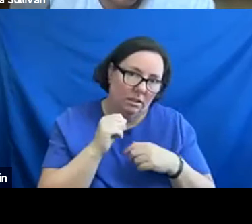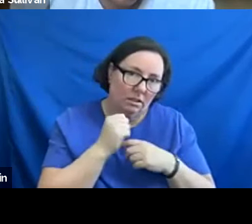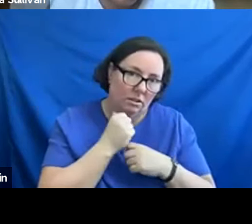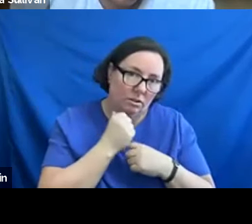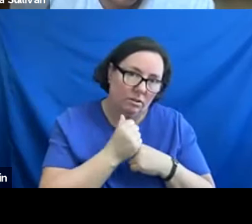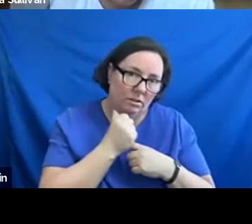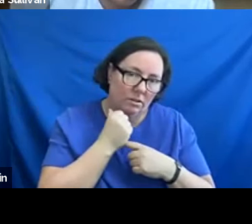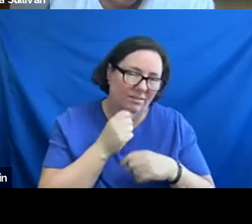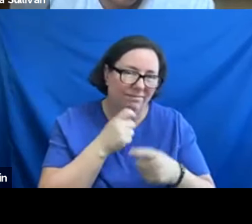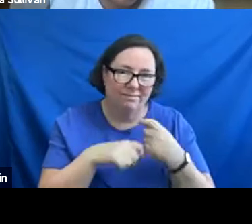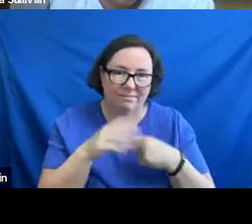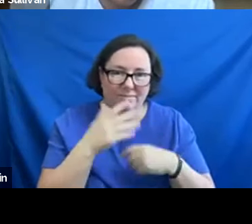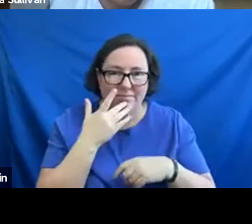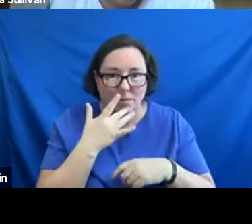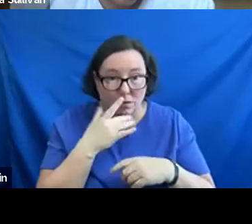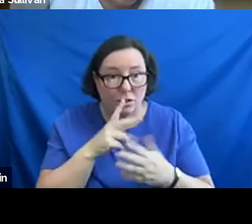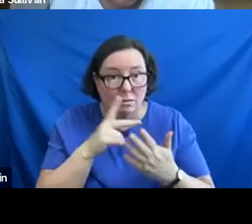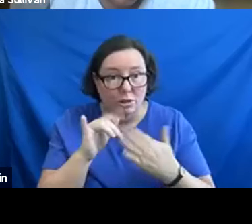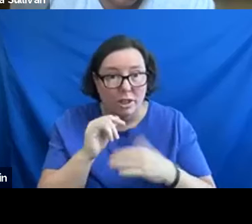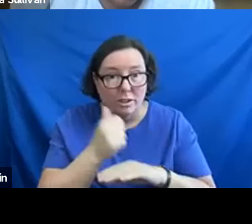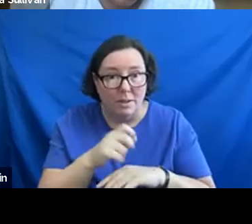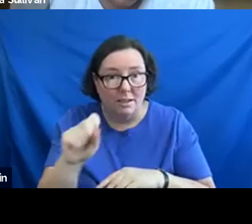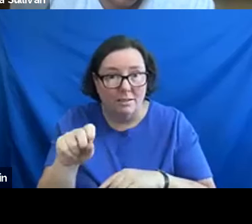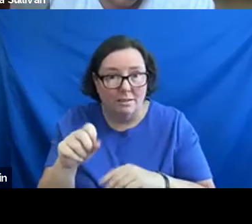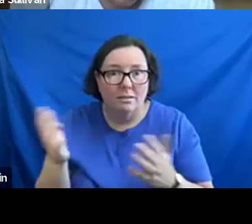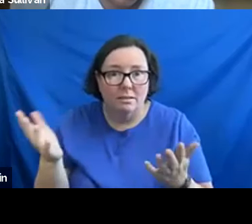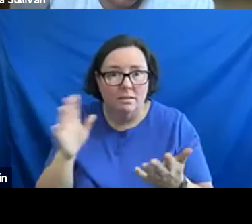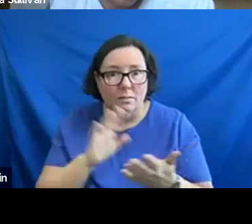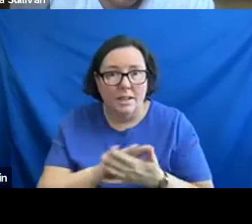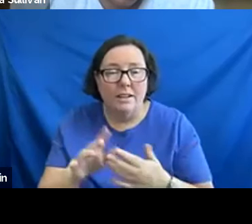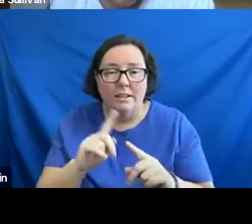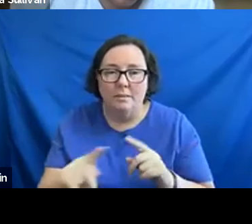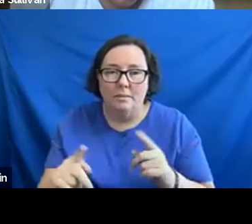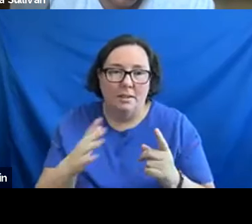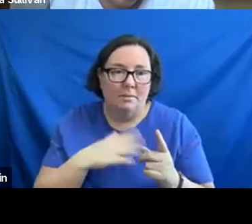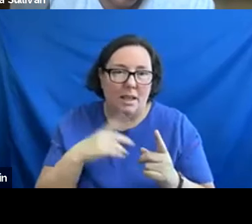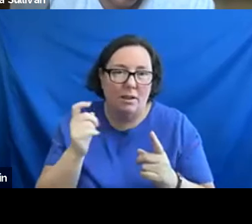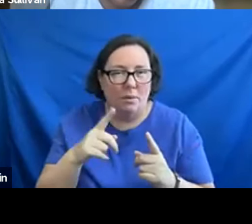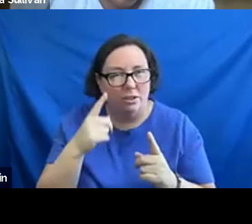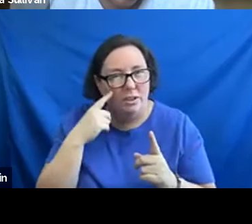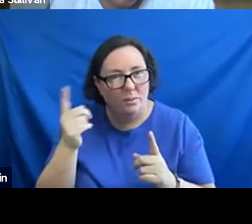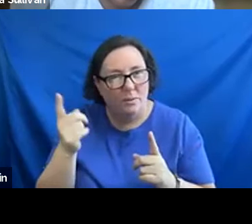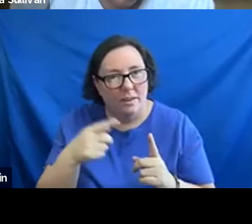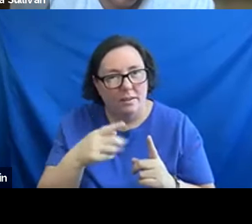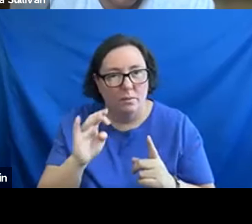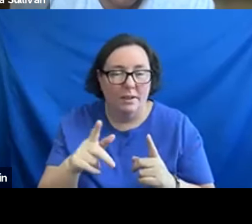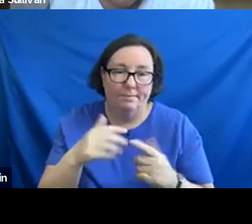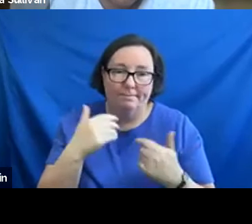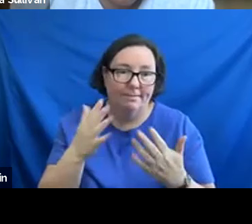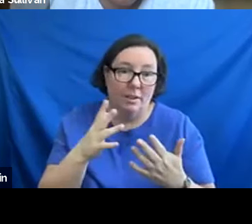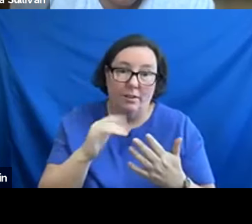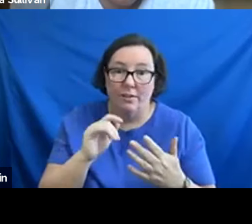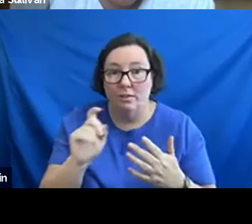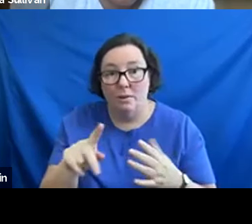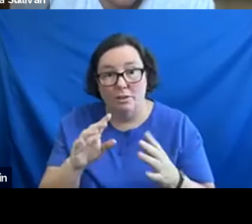to do more creative project based. So I guess my question is, do you think that, well, I don't even know if this question